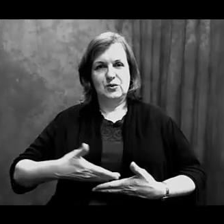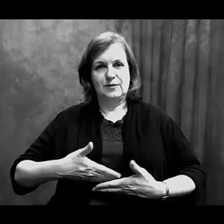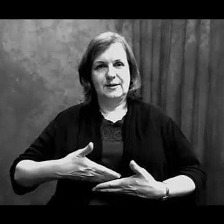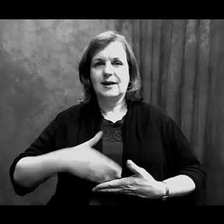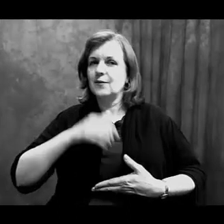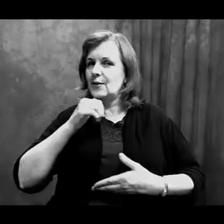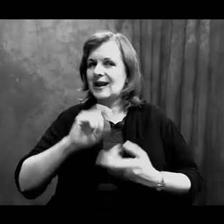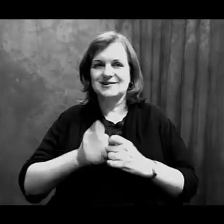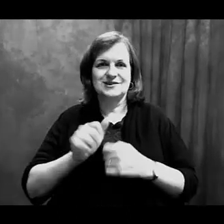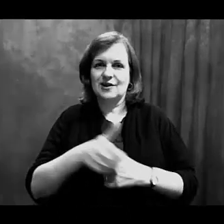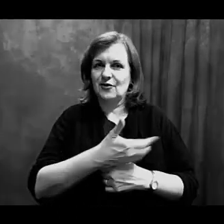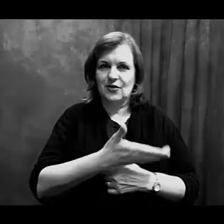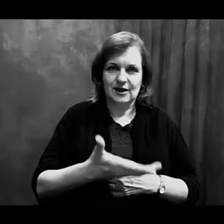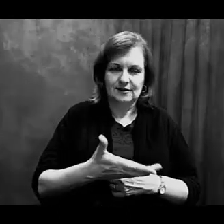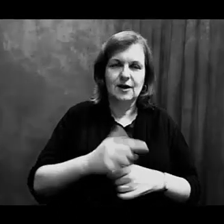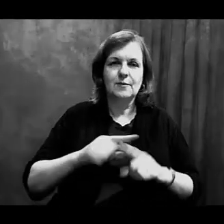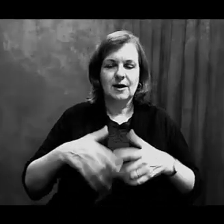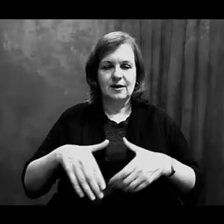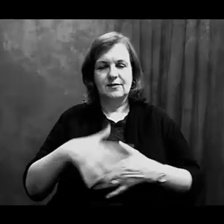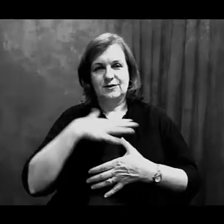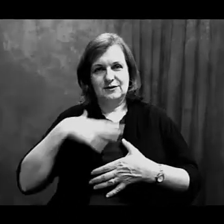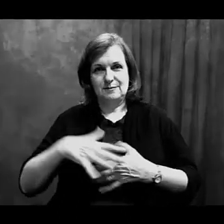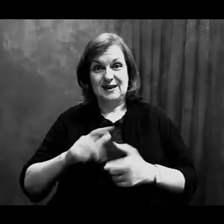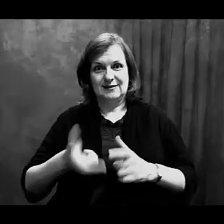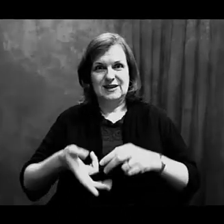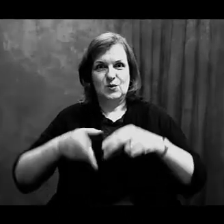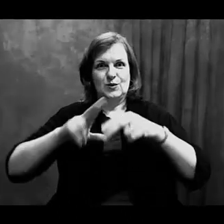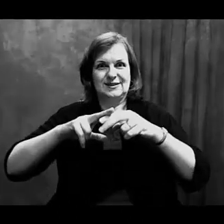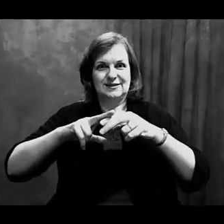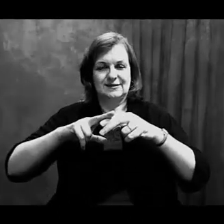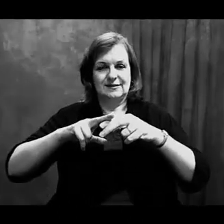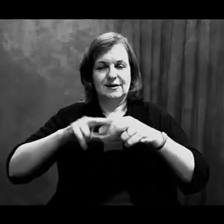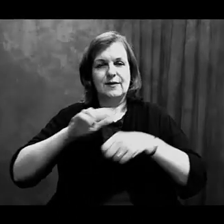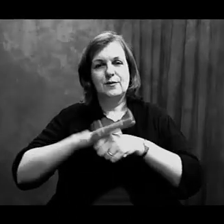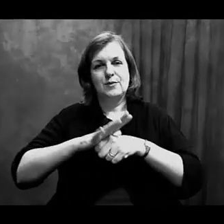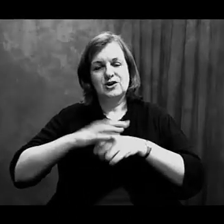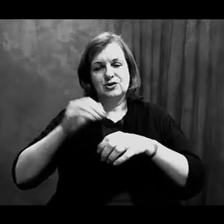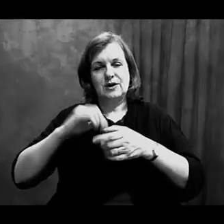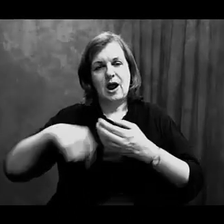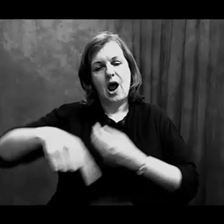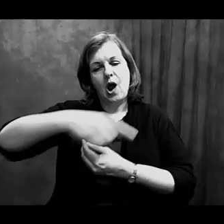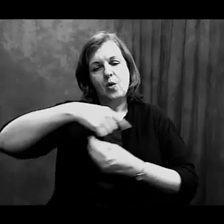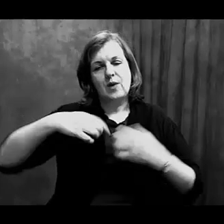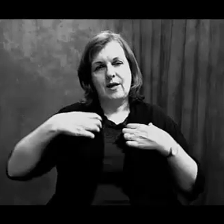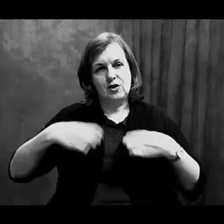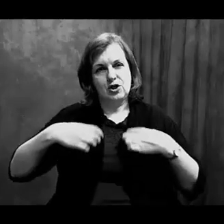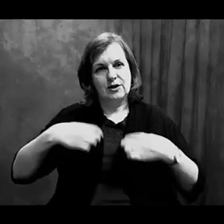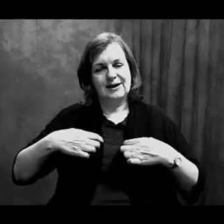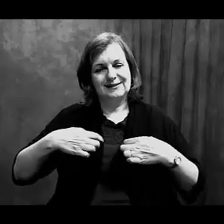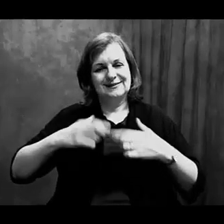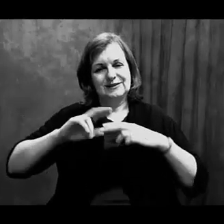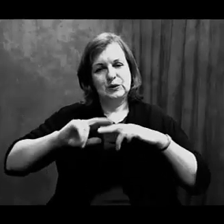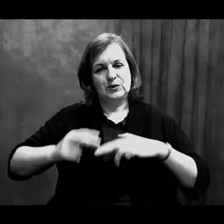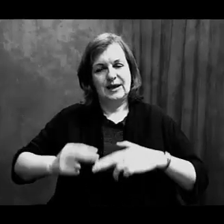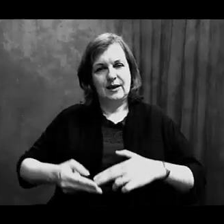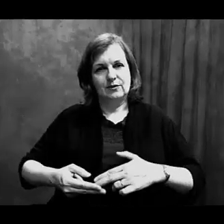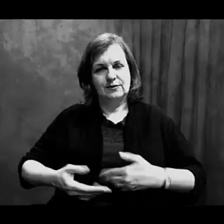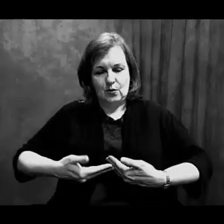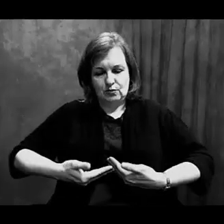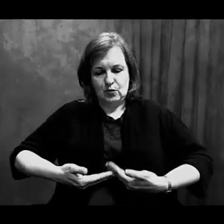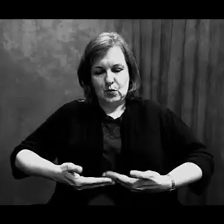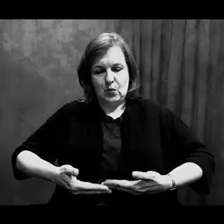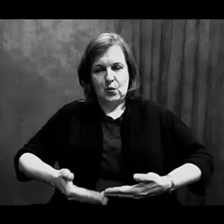cavity without changing anything else, the pressure around your lungs will actually go down. So increased